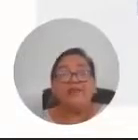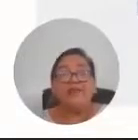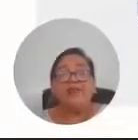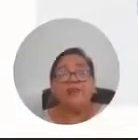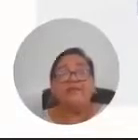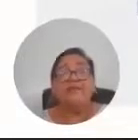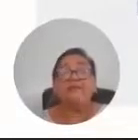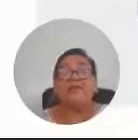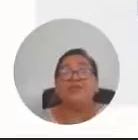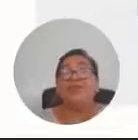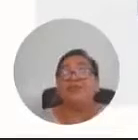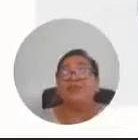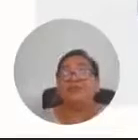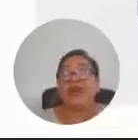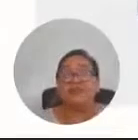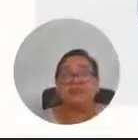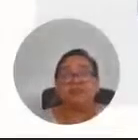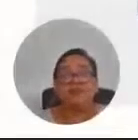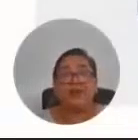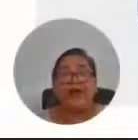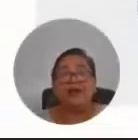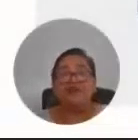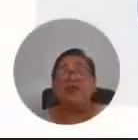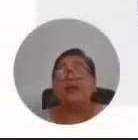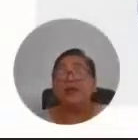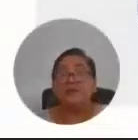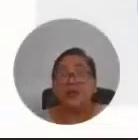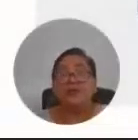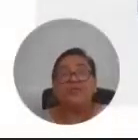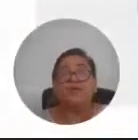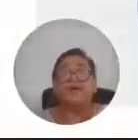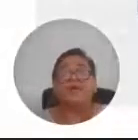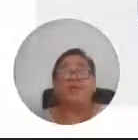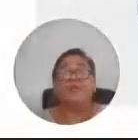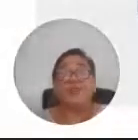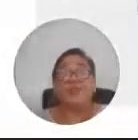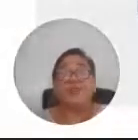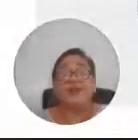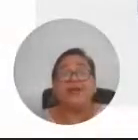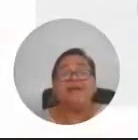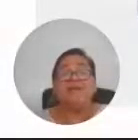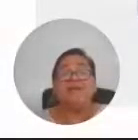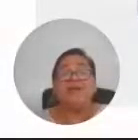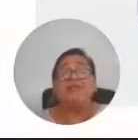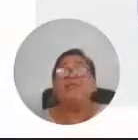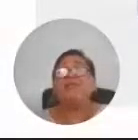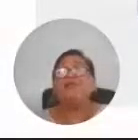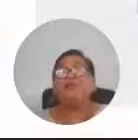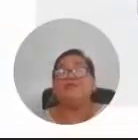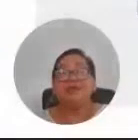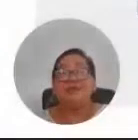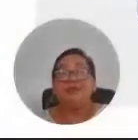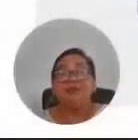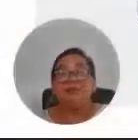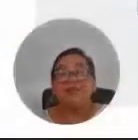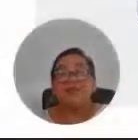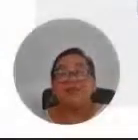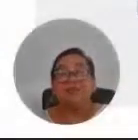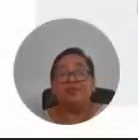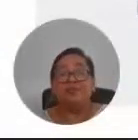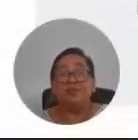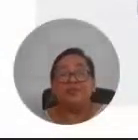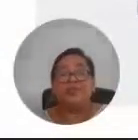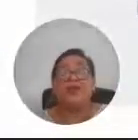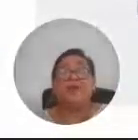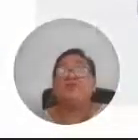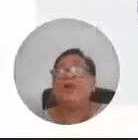for evidence-based and community-centered anticipatory action that raises awareness on risks, invests in the reduction of vulnerabilities